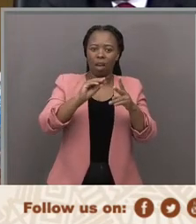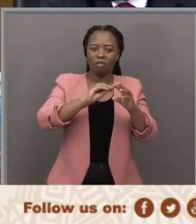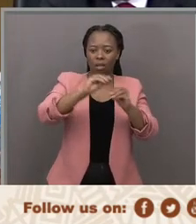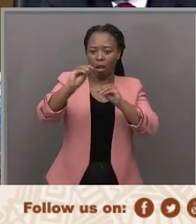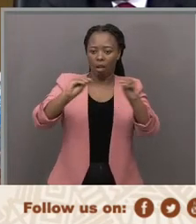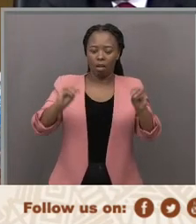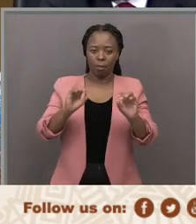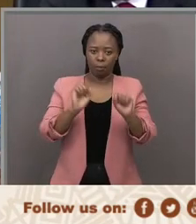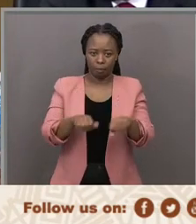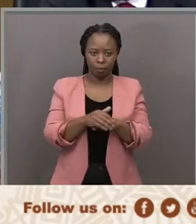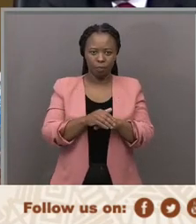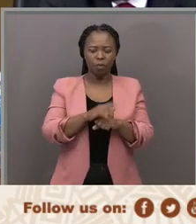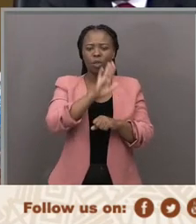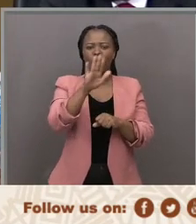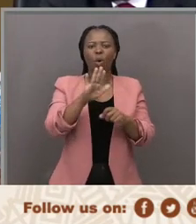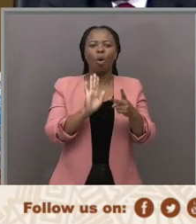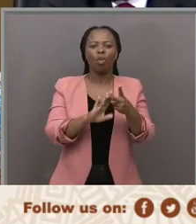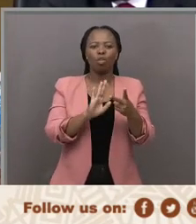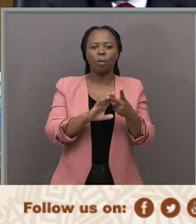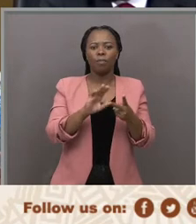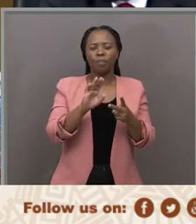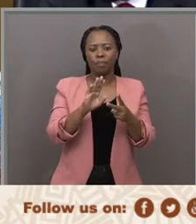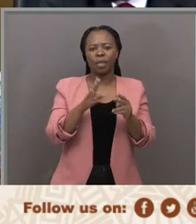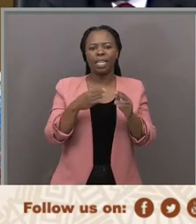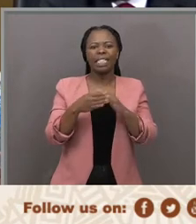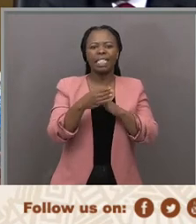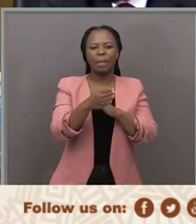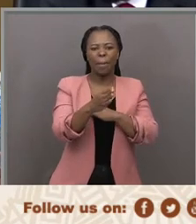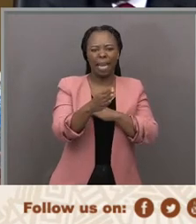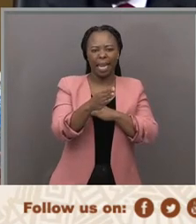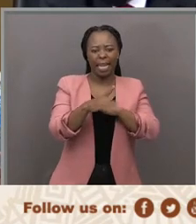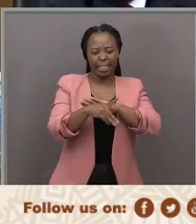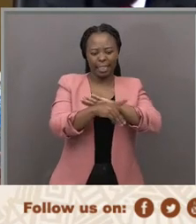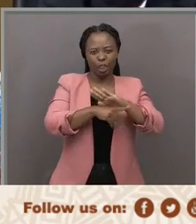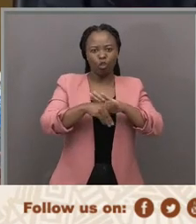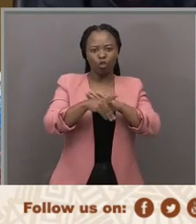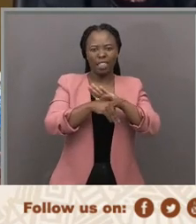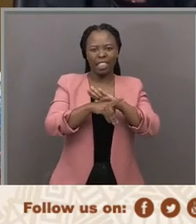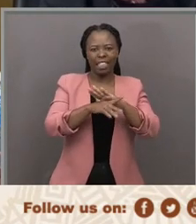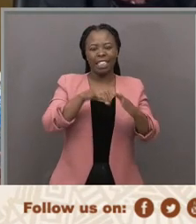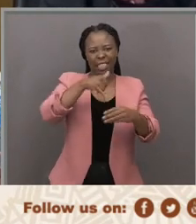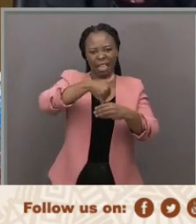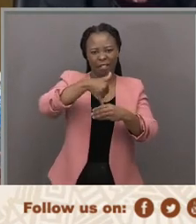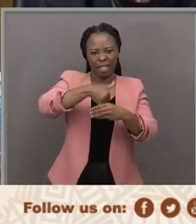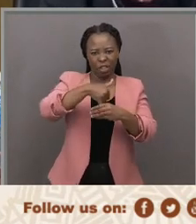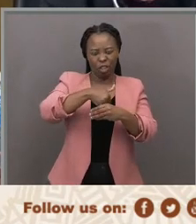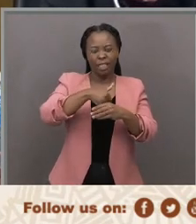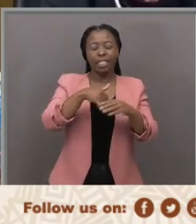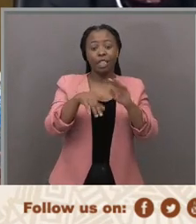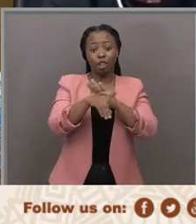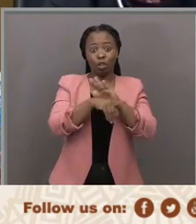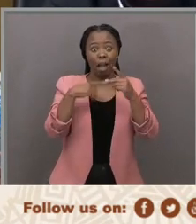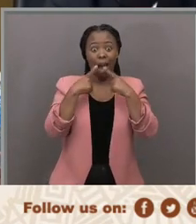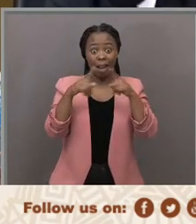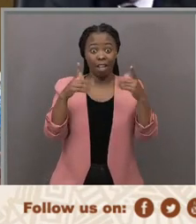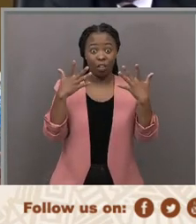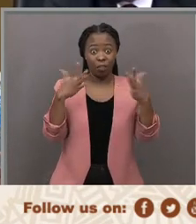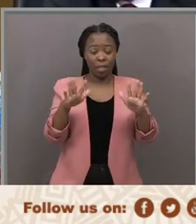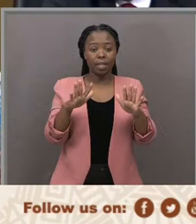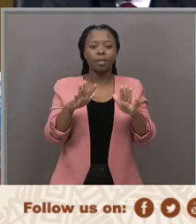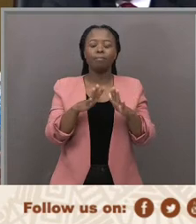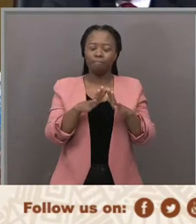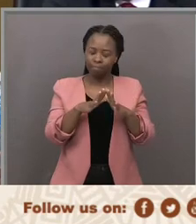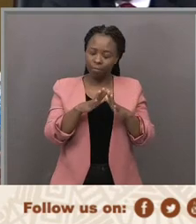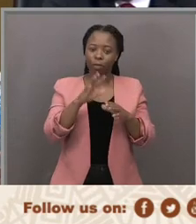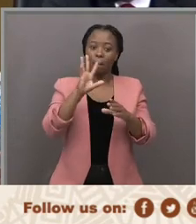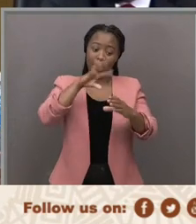Sidibeng district intervention. Our intervention there on Sidibeng district announced as part of Growing Gauteng